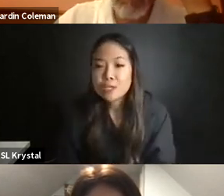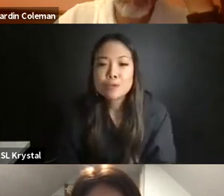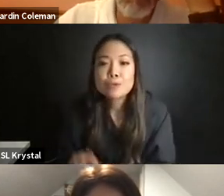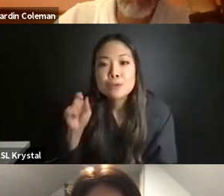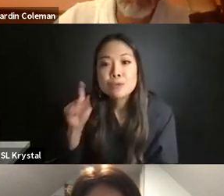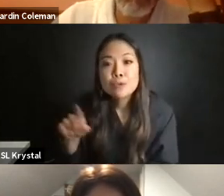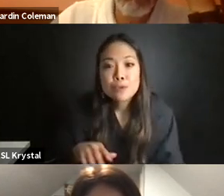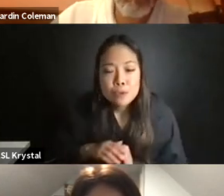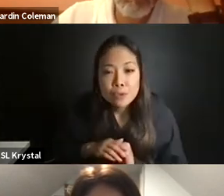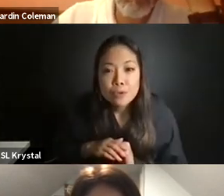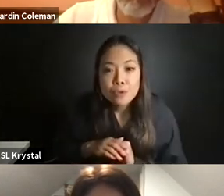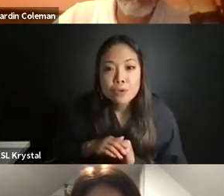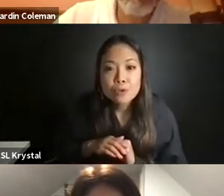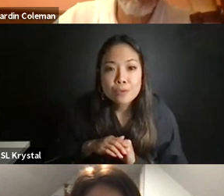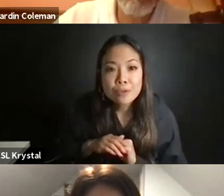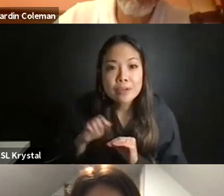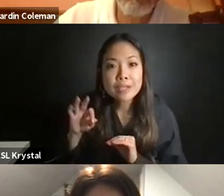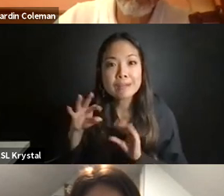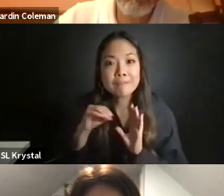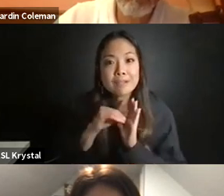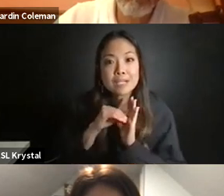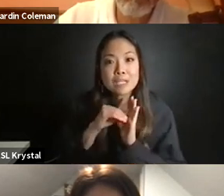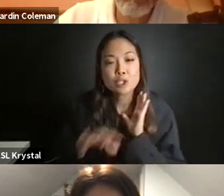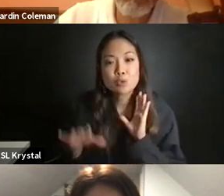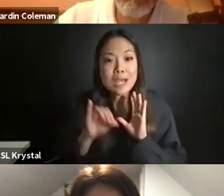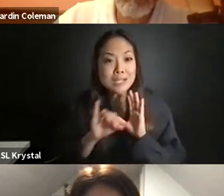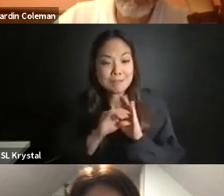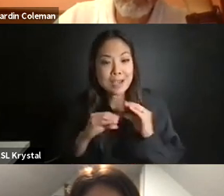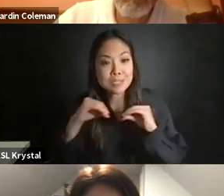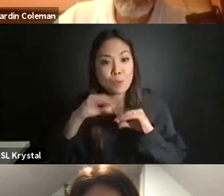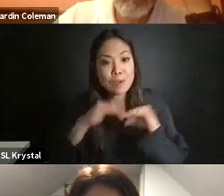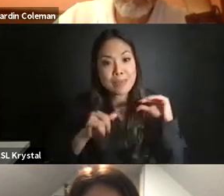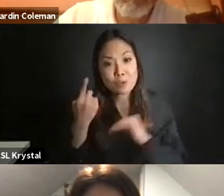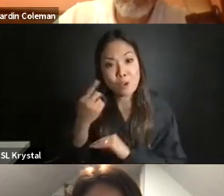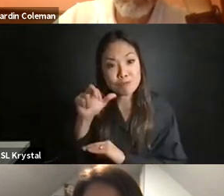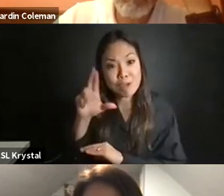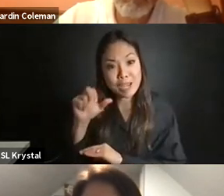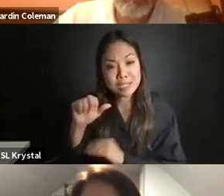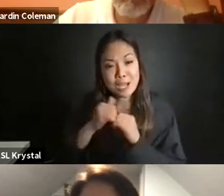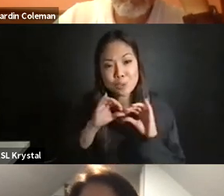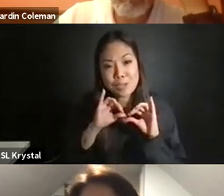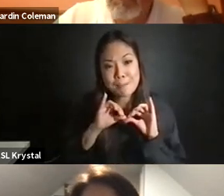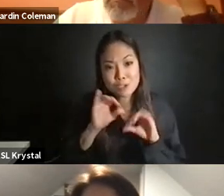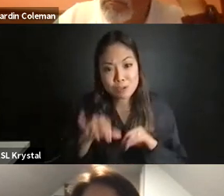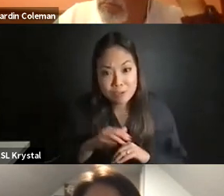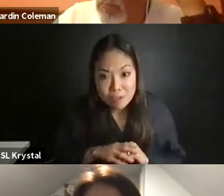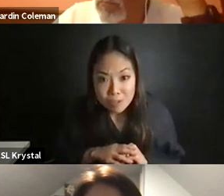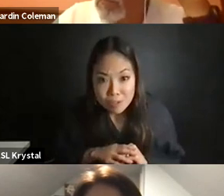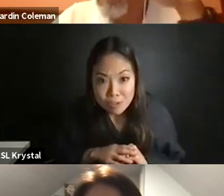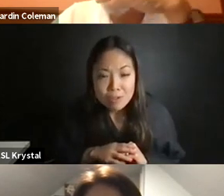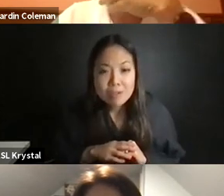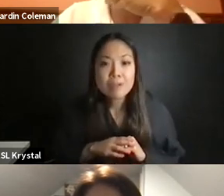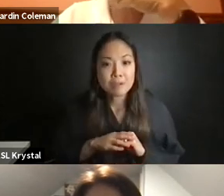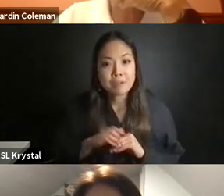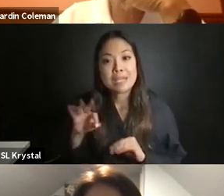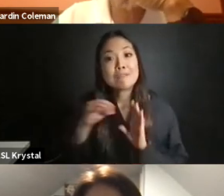measured if a student identifies with more than one race i'm sorry i didn't hear your question how is the race data measured if a